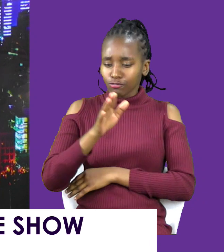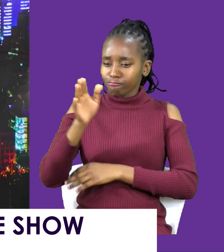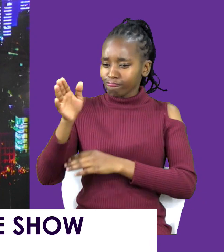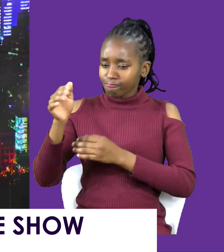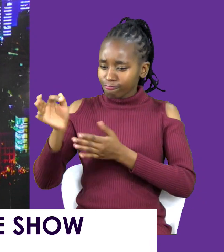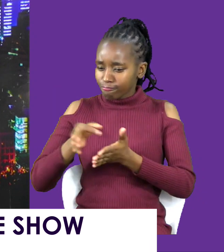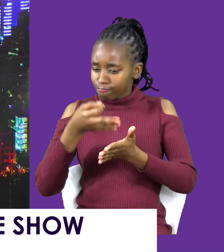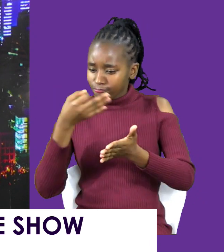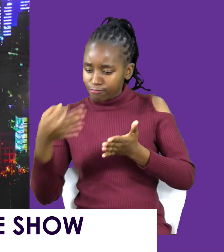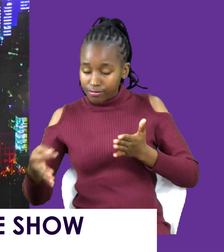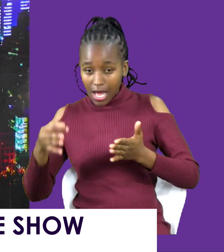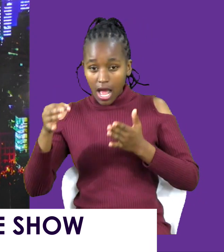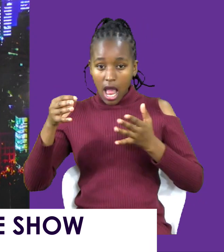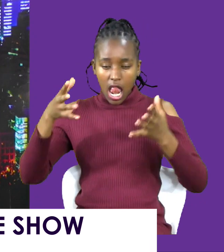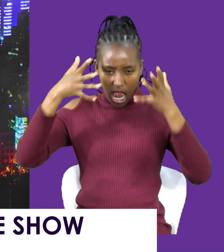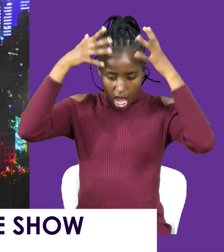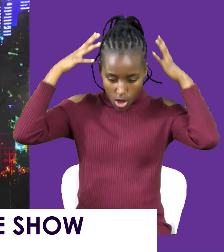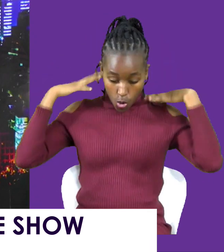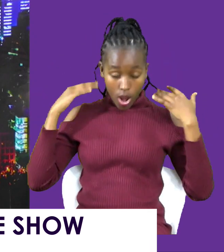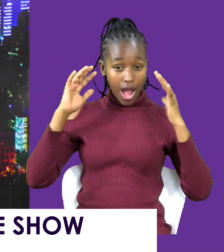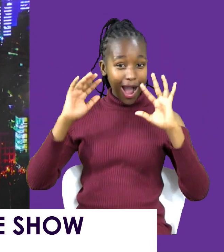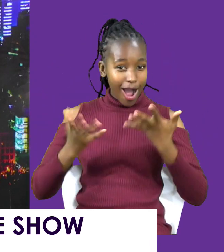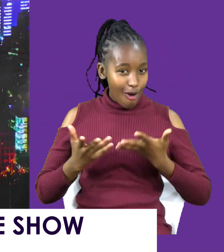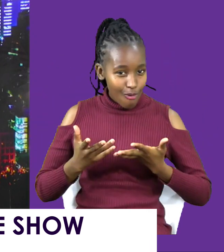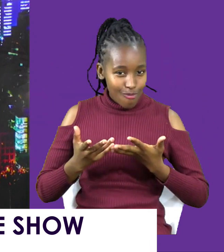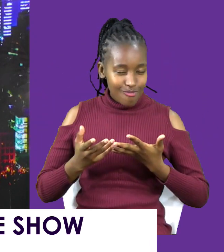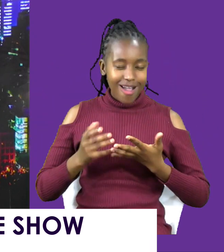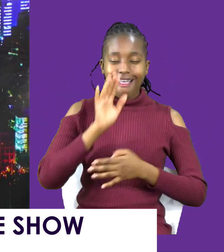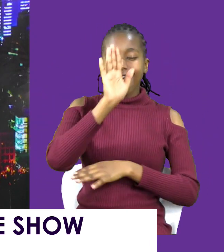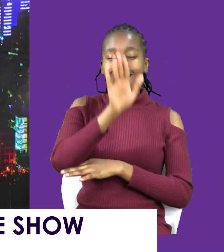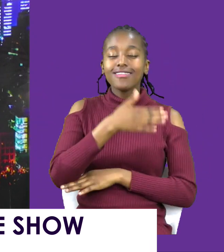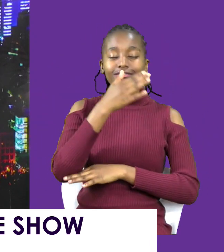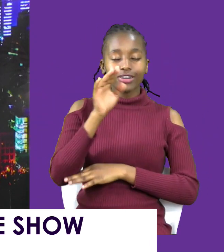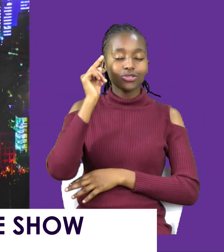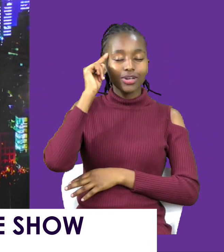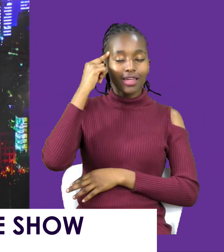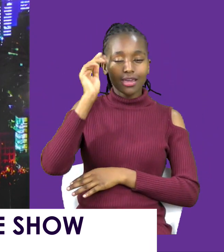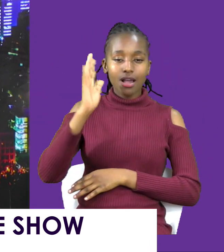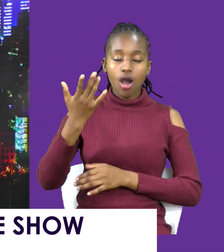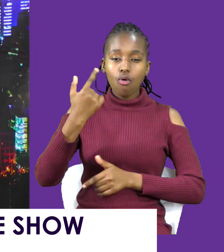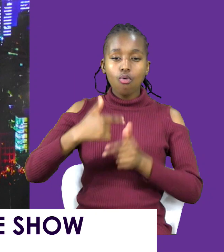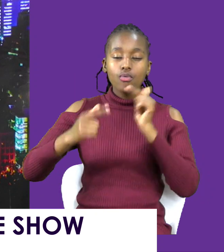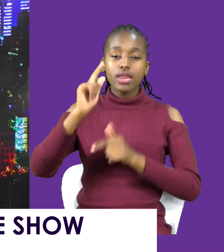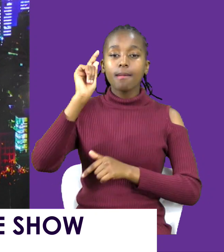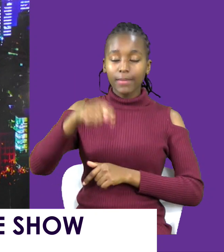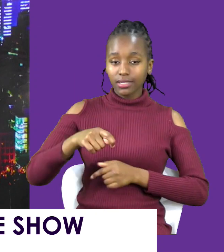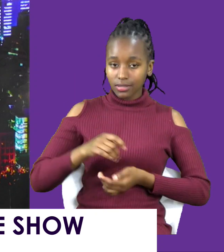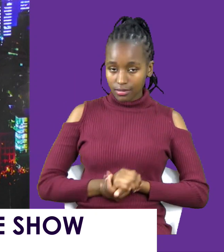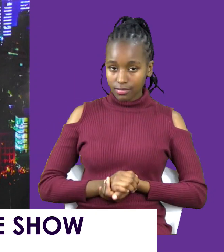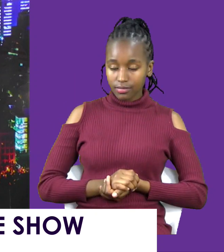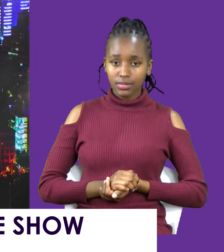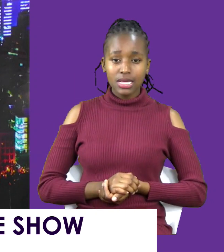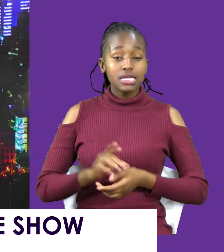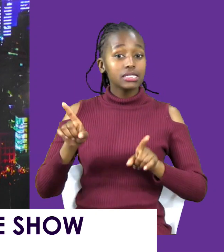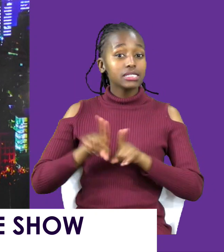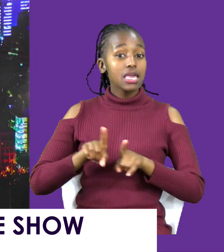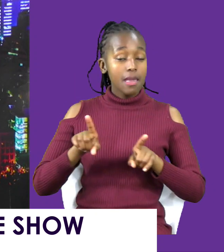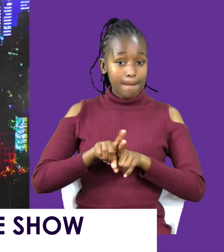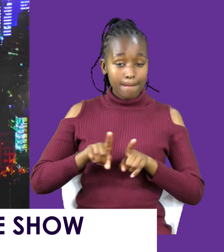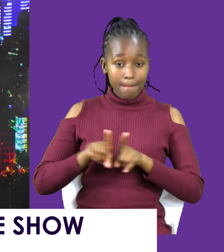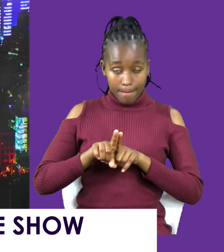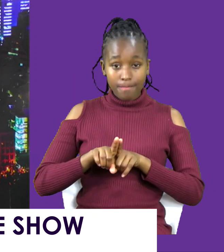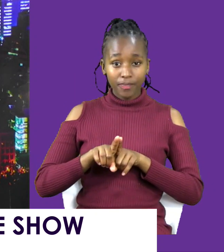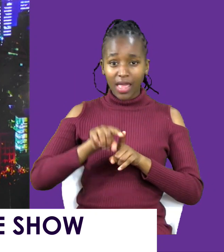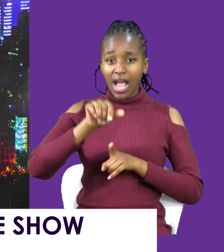the elephant will fall at the lion. The buffalo will be eaten up by the lion because